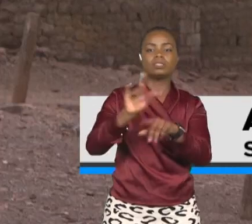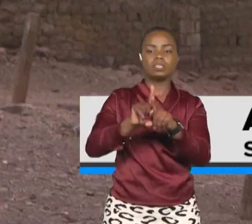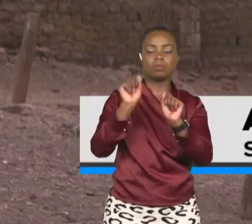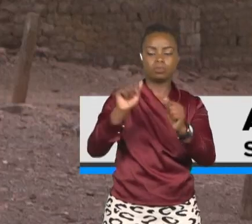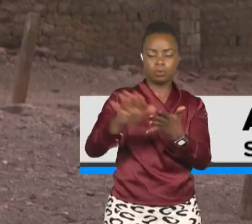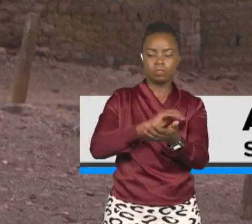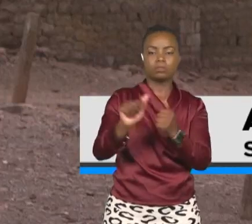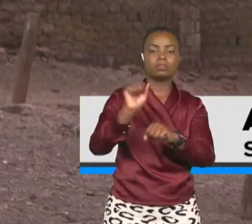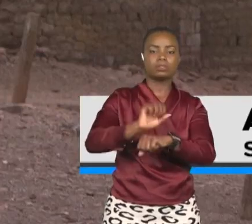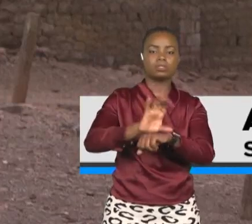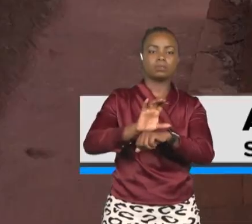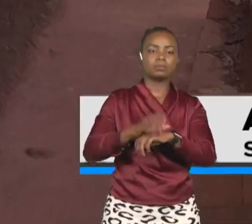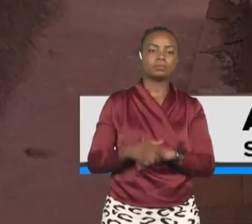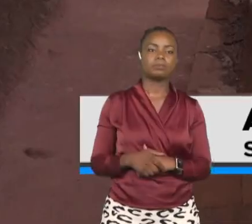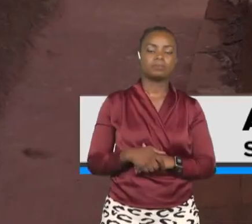it.